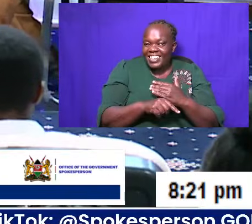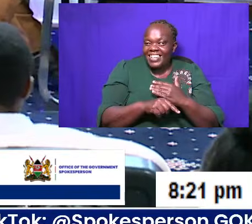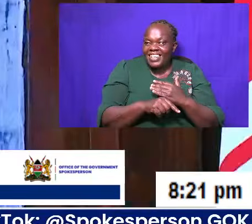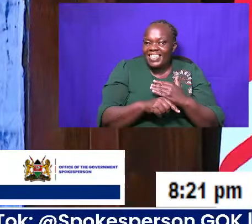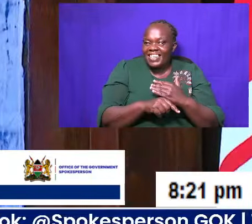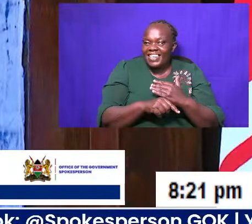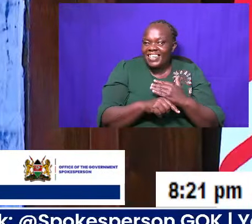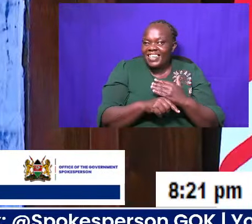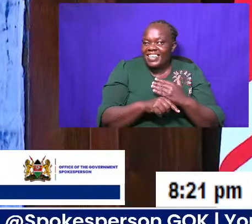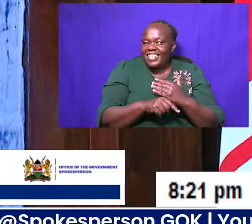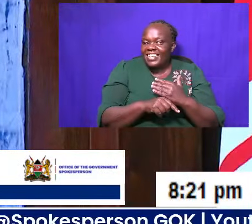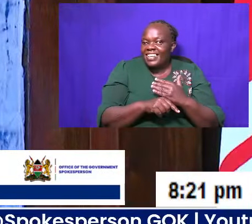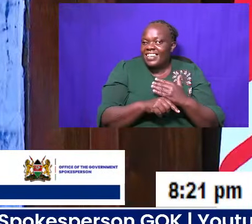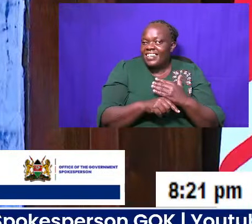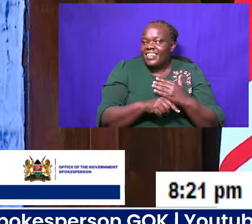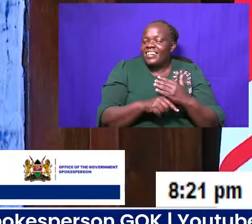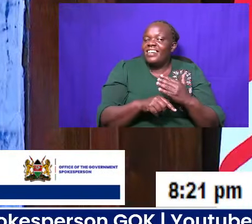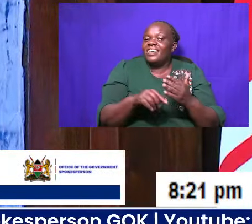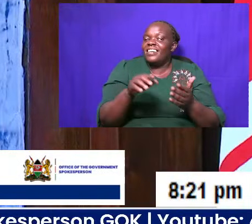in